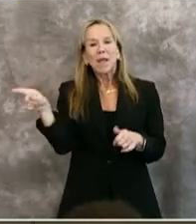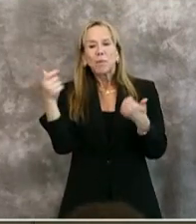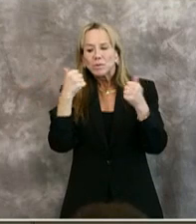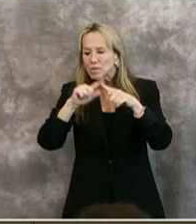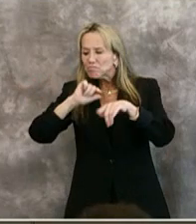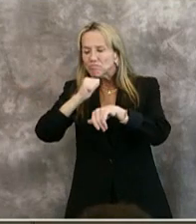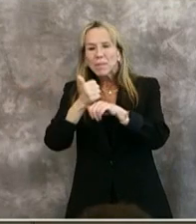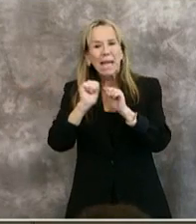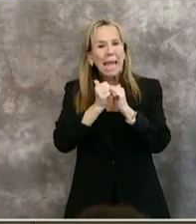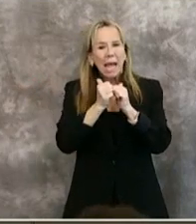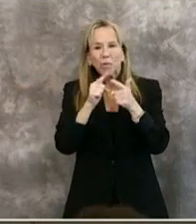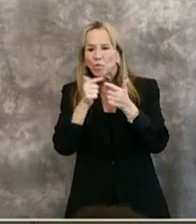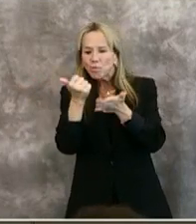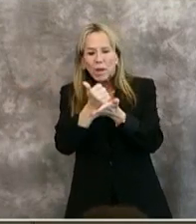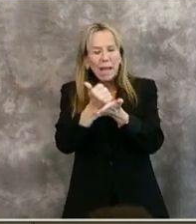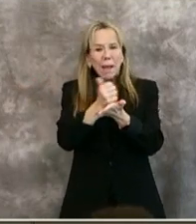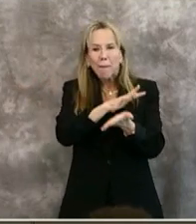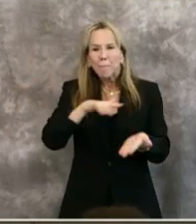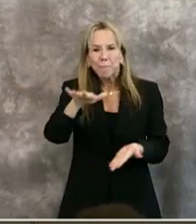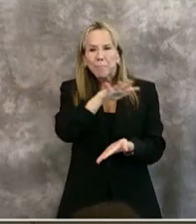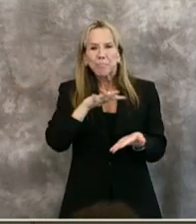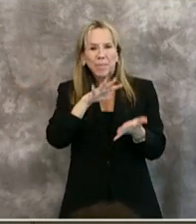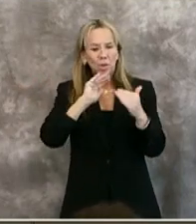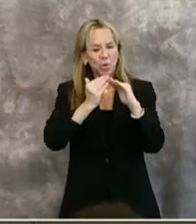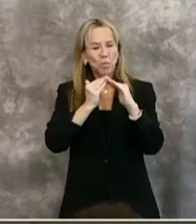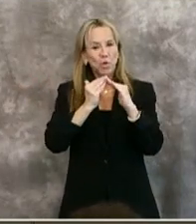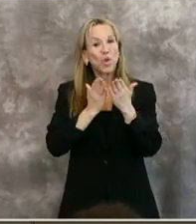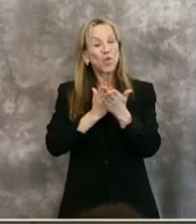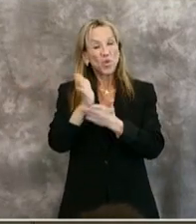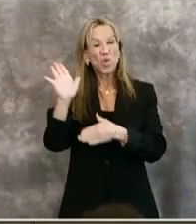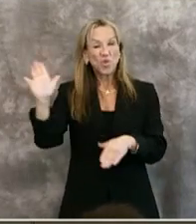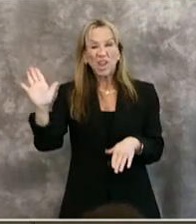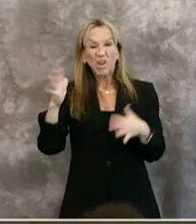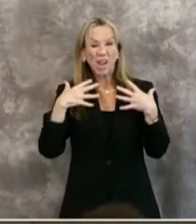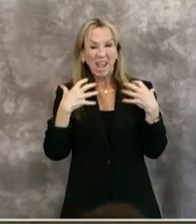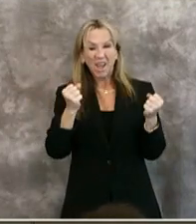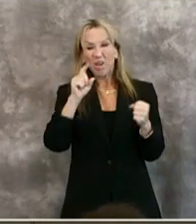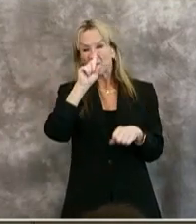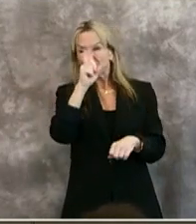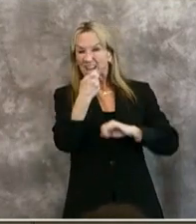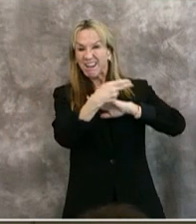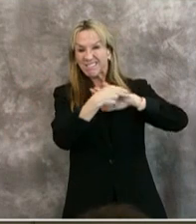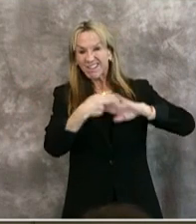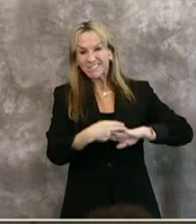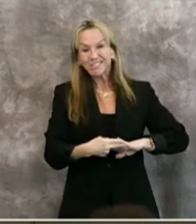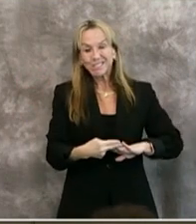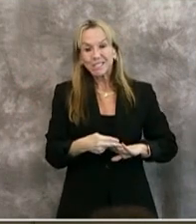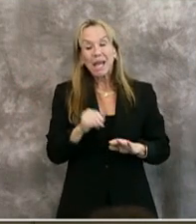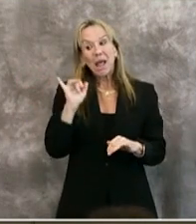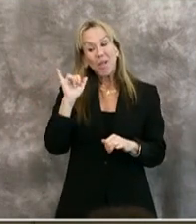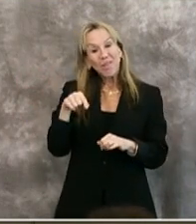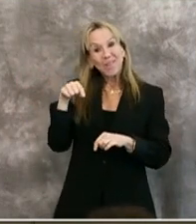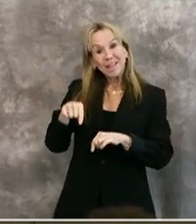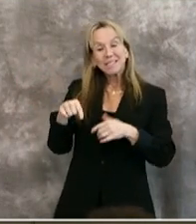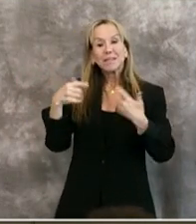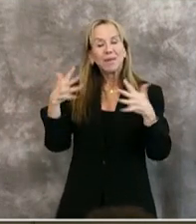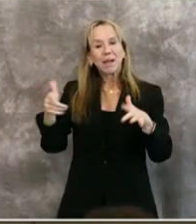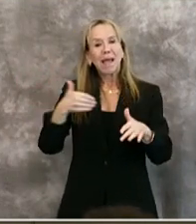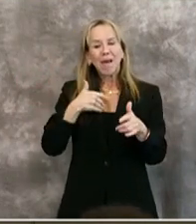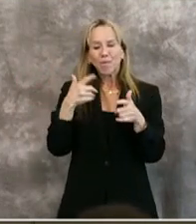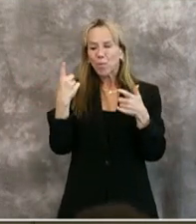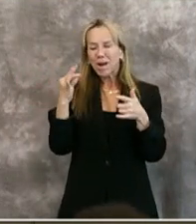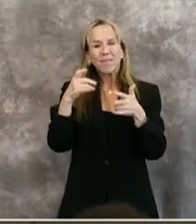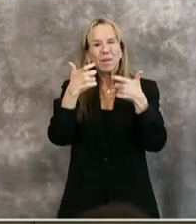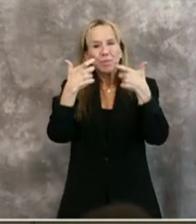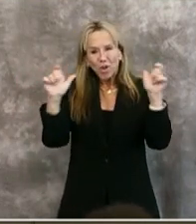communities through population-scale diagnostics. The company operates one of the world's largest clinical next-gen sequencing